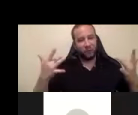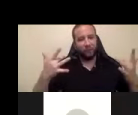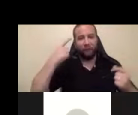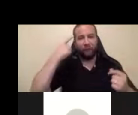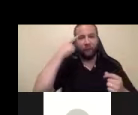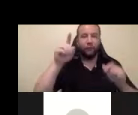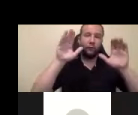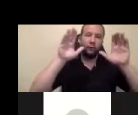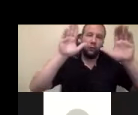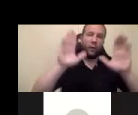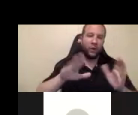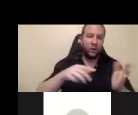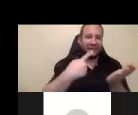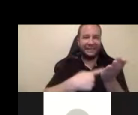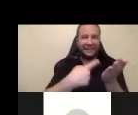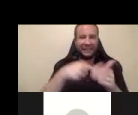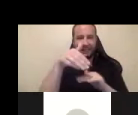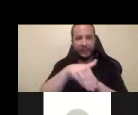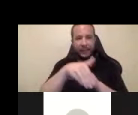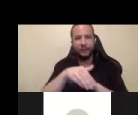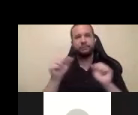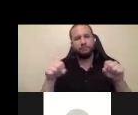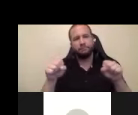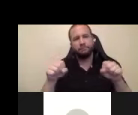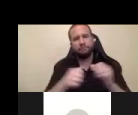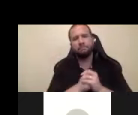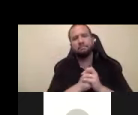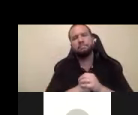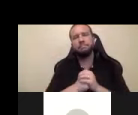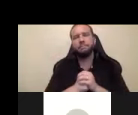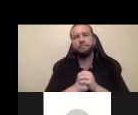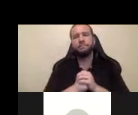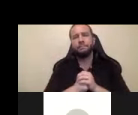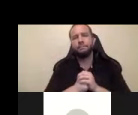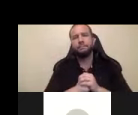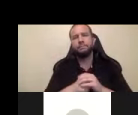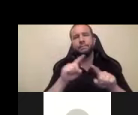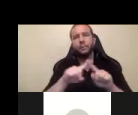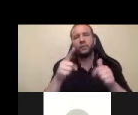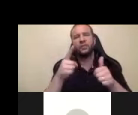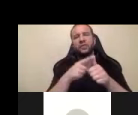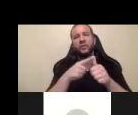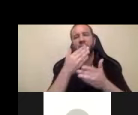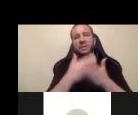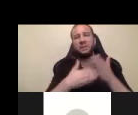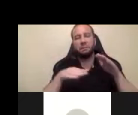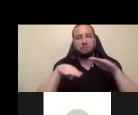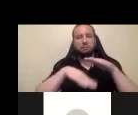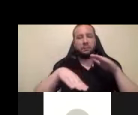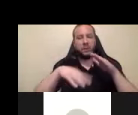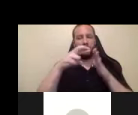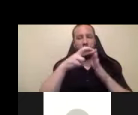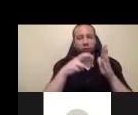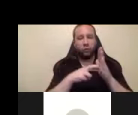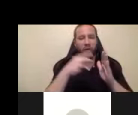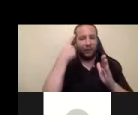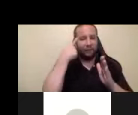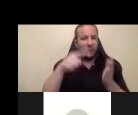great discussion tonight. But to do that, I just wanted to go over some guidelines for respectful discussion.